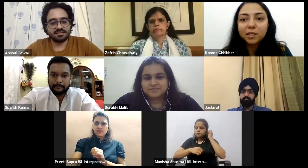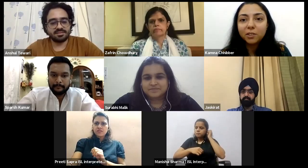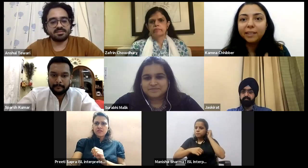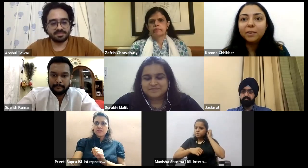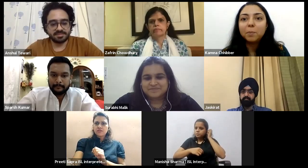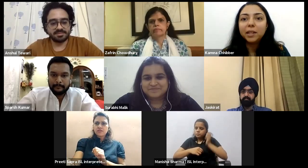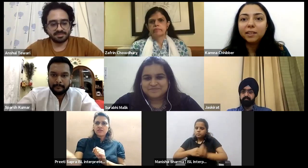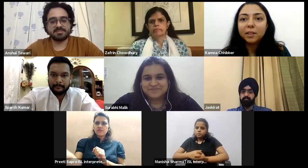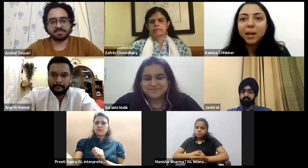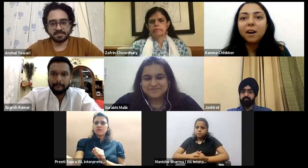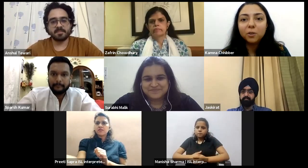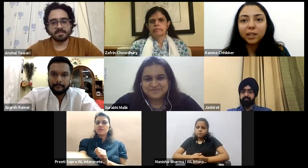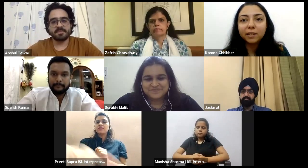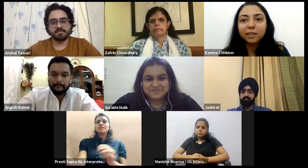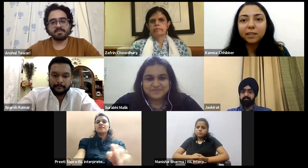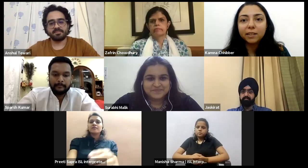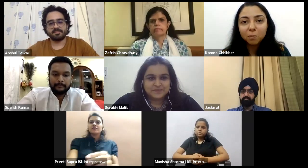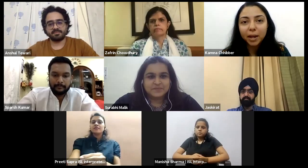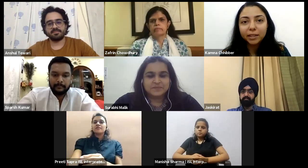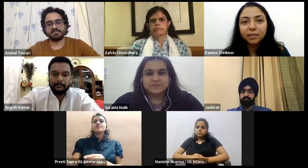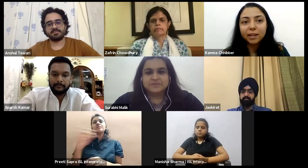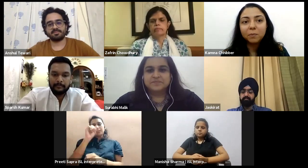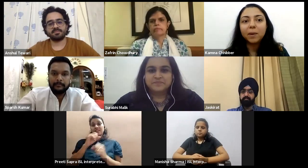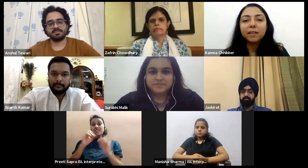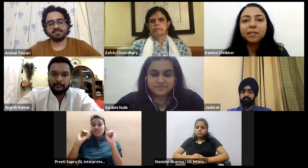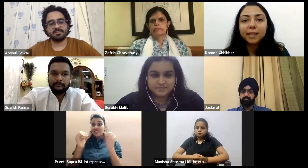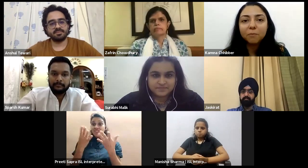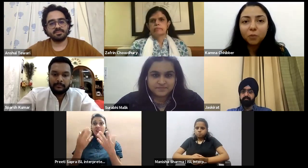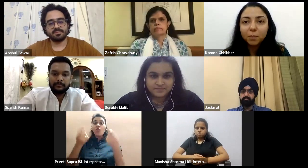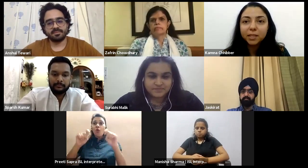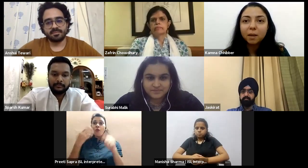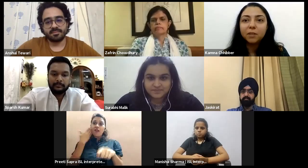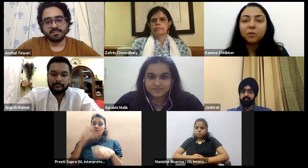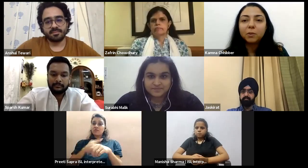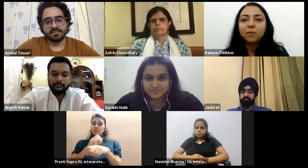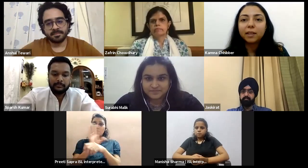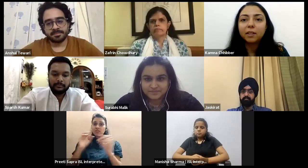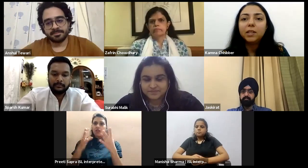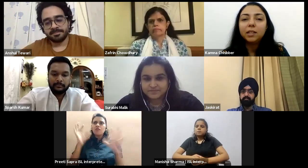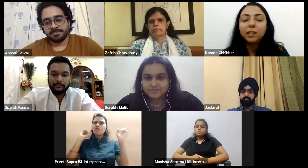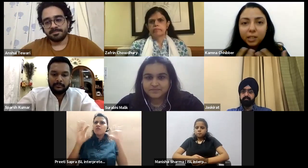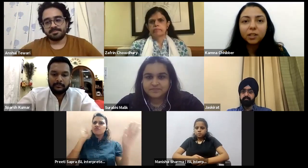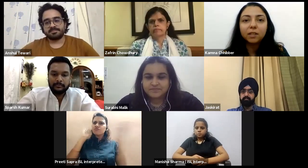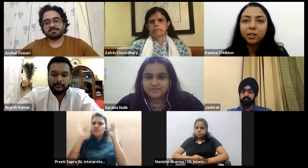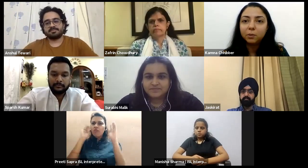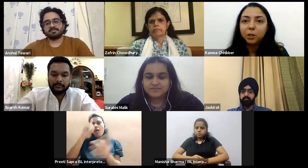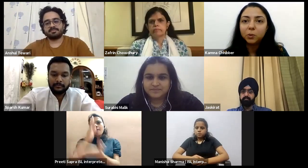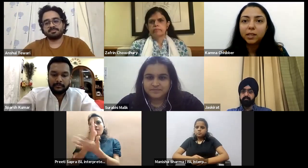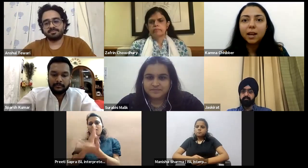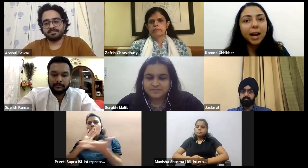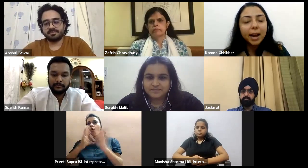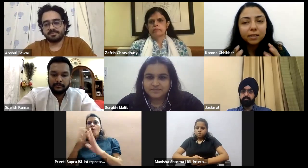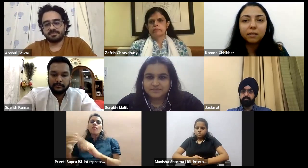put this out right in the beginning, that we are looking at a confirmation bias. And where does it stem from? It's coming from the fact that each and every